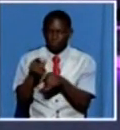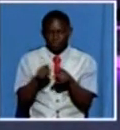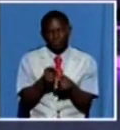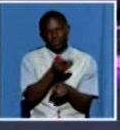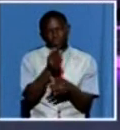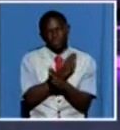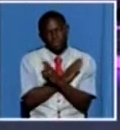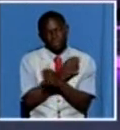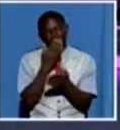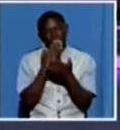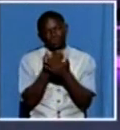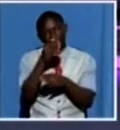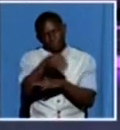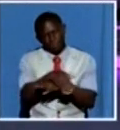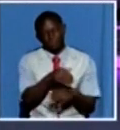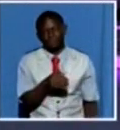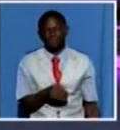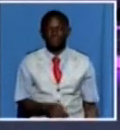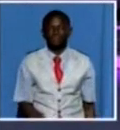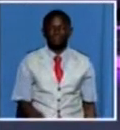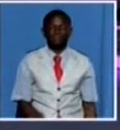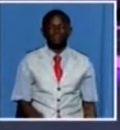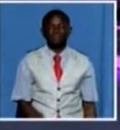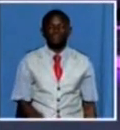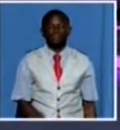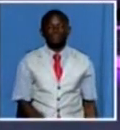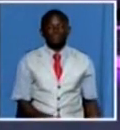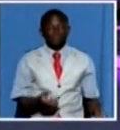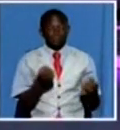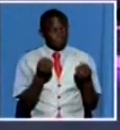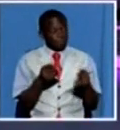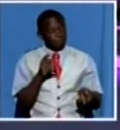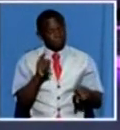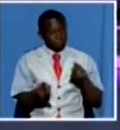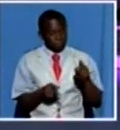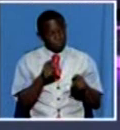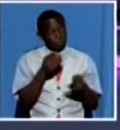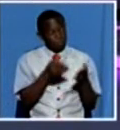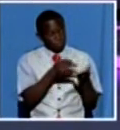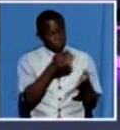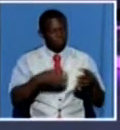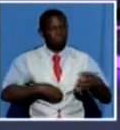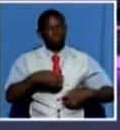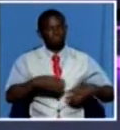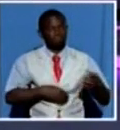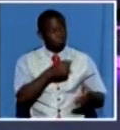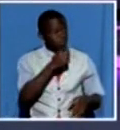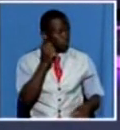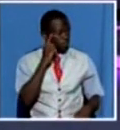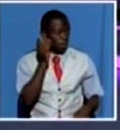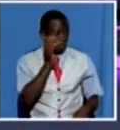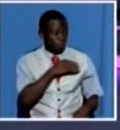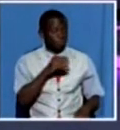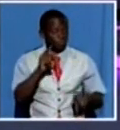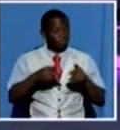come across. Many are complaining that the cost of traveling has suddenly become so high.